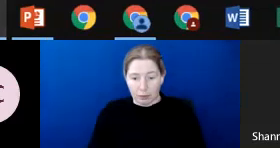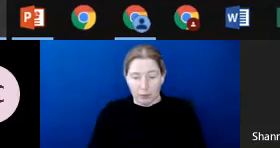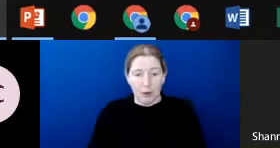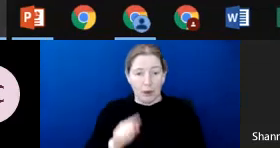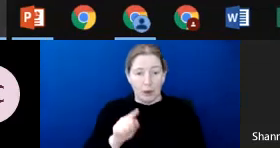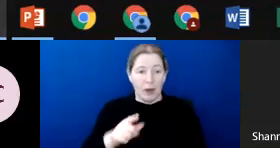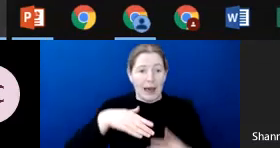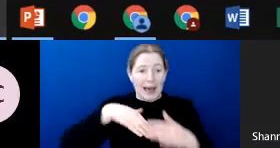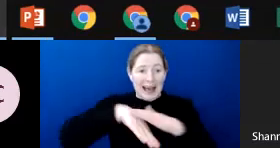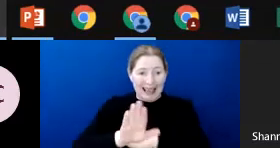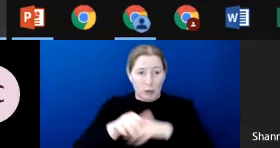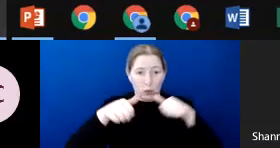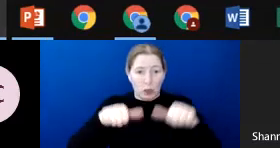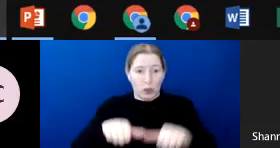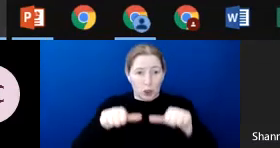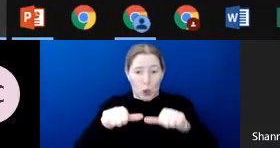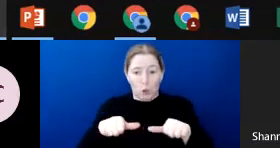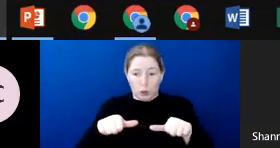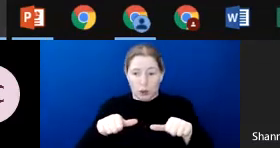Into the solution.